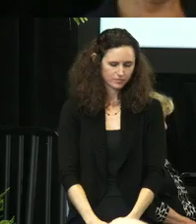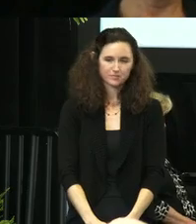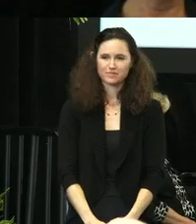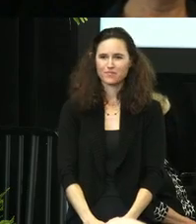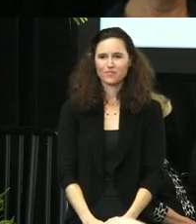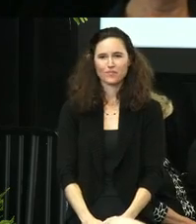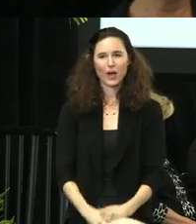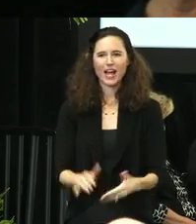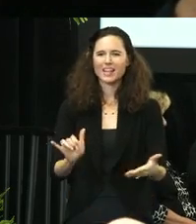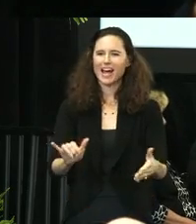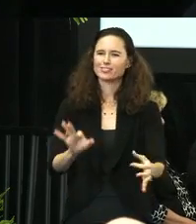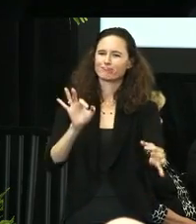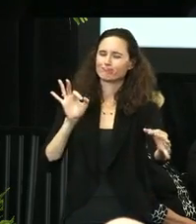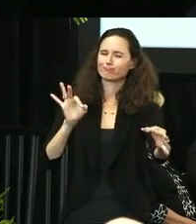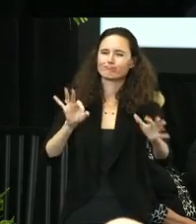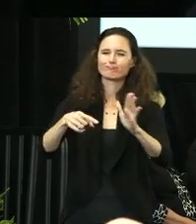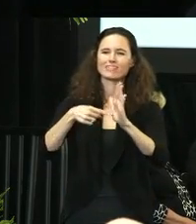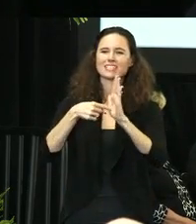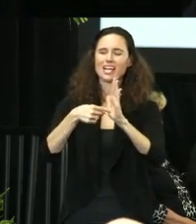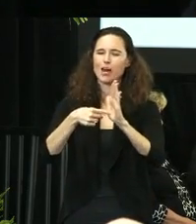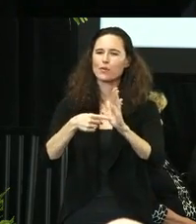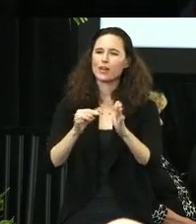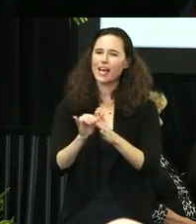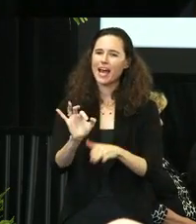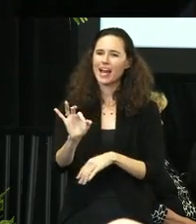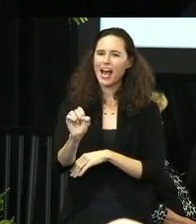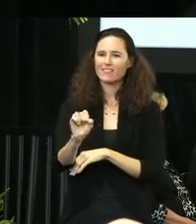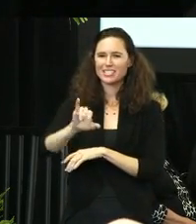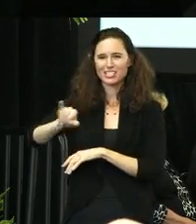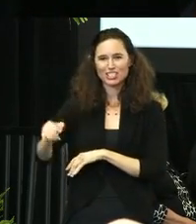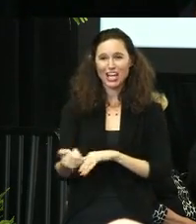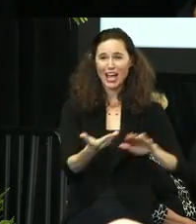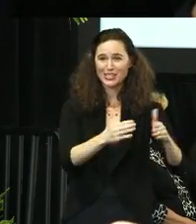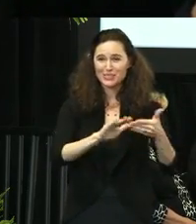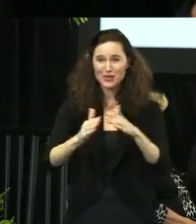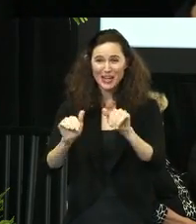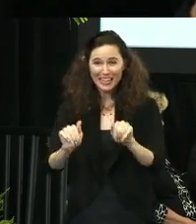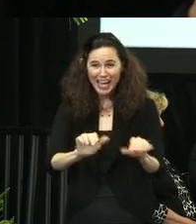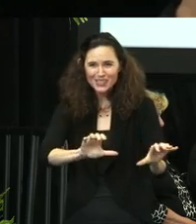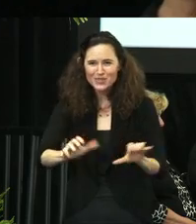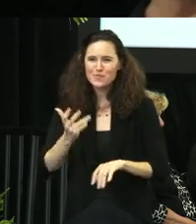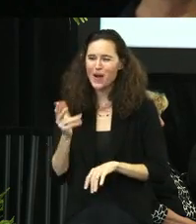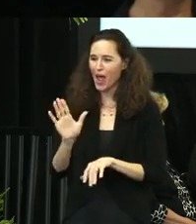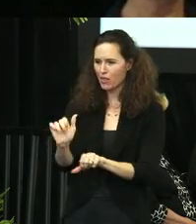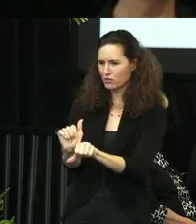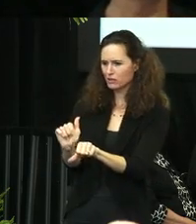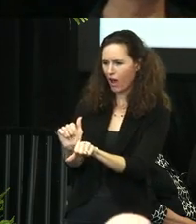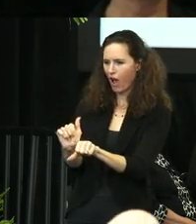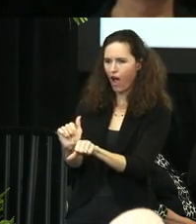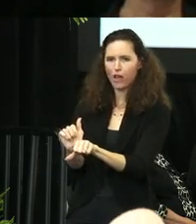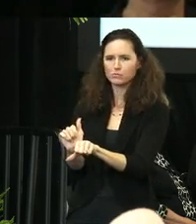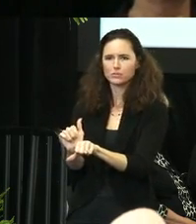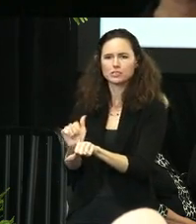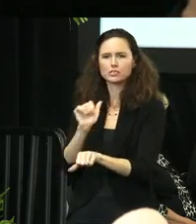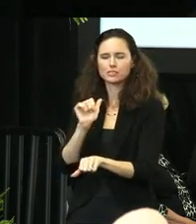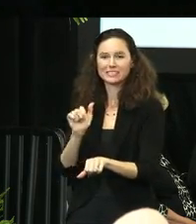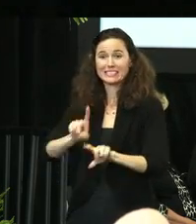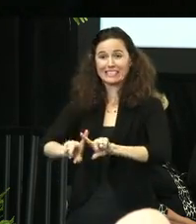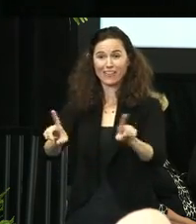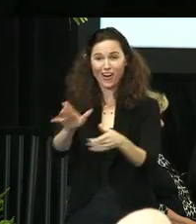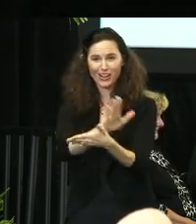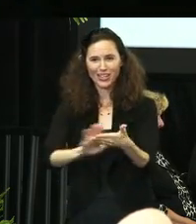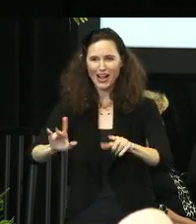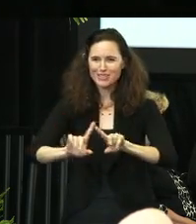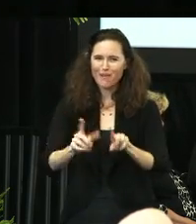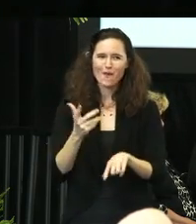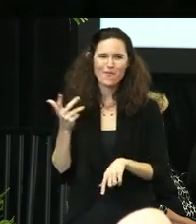What a great example of what our FSCJ community can bring. I mean, their jobs are not musicians at the college, but hey,